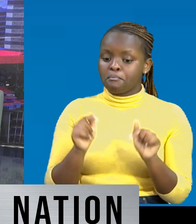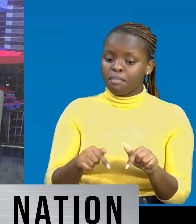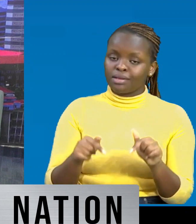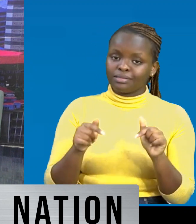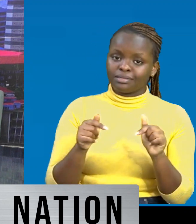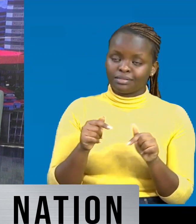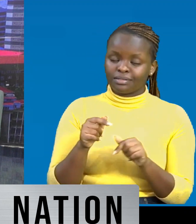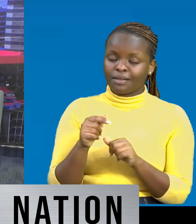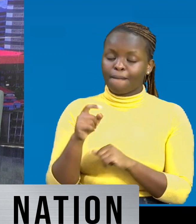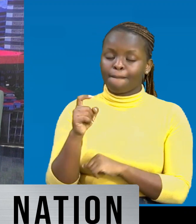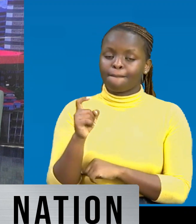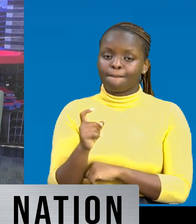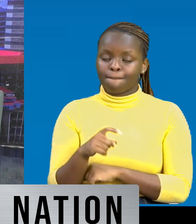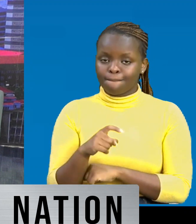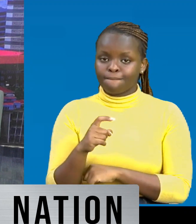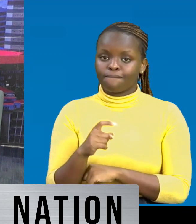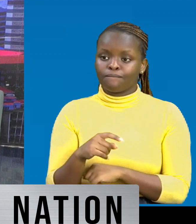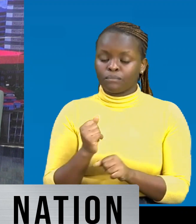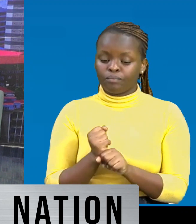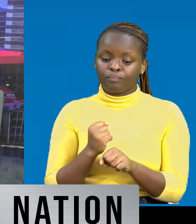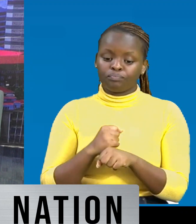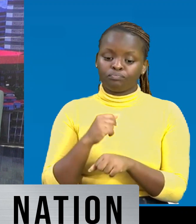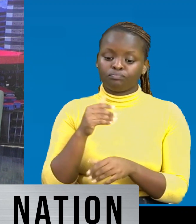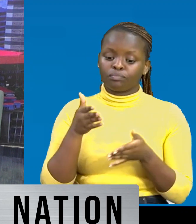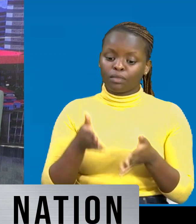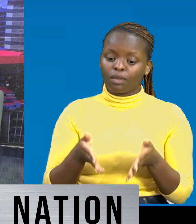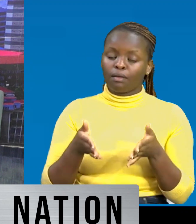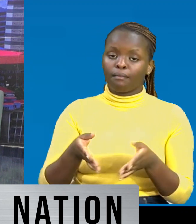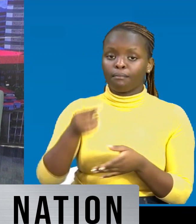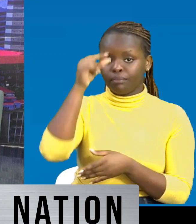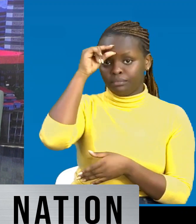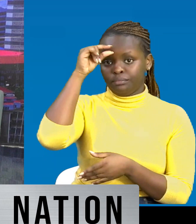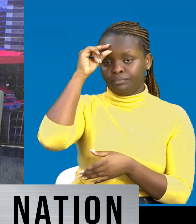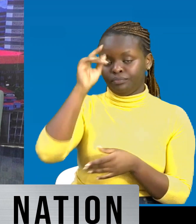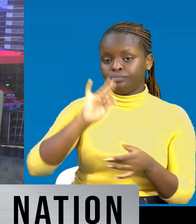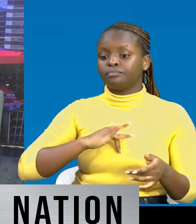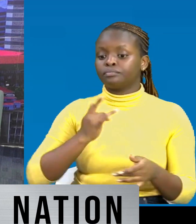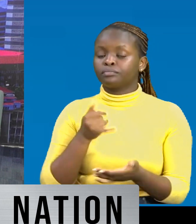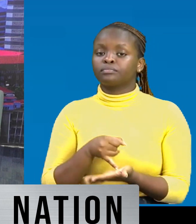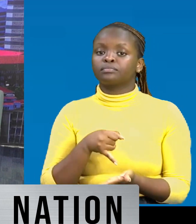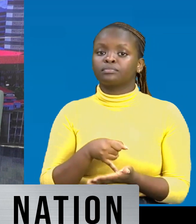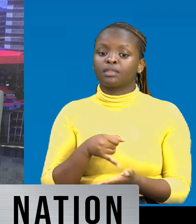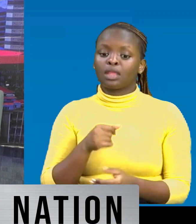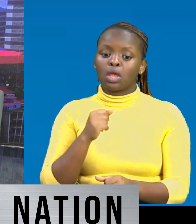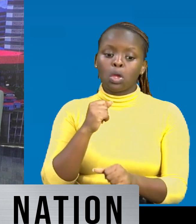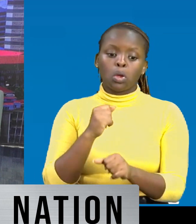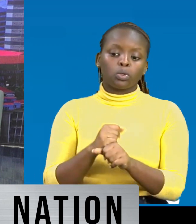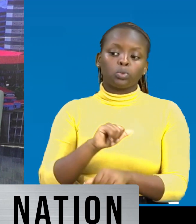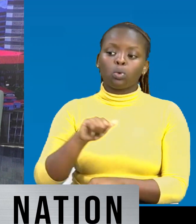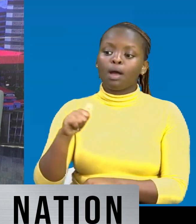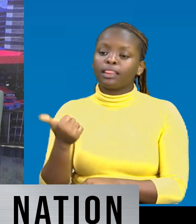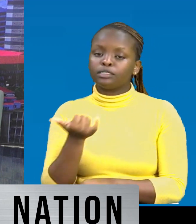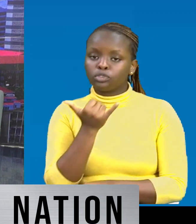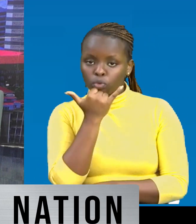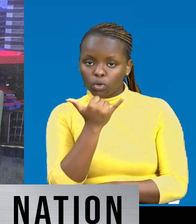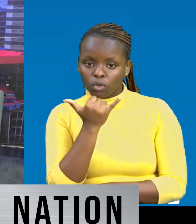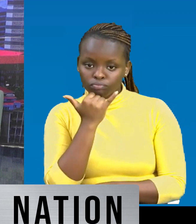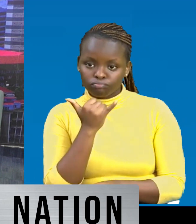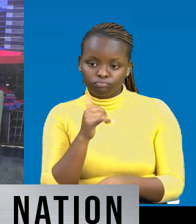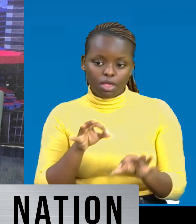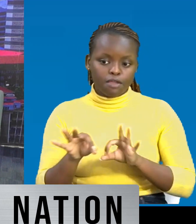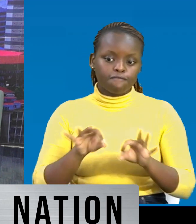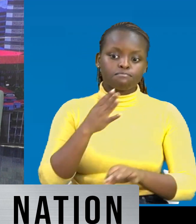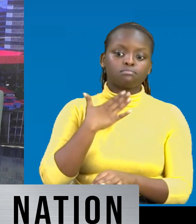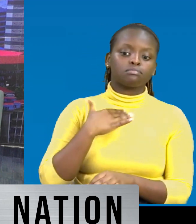feel it. Jonah, so, the thing is this: yes. you don't do for others what you don't want to be done unto you.